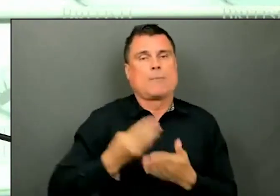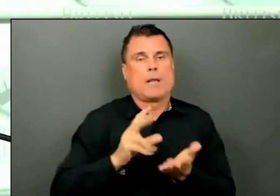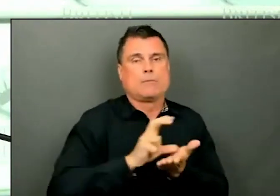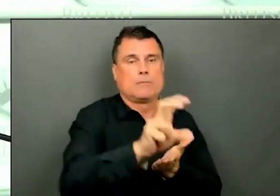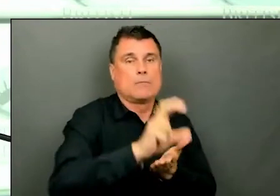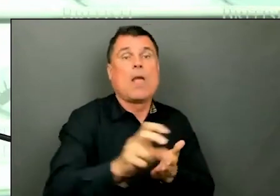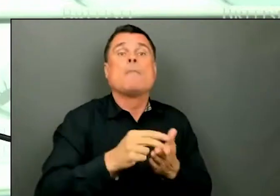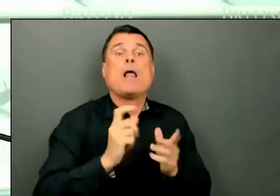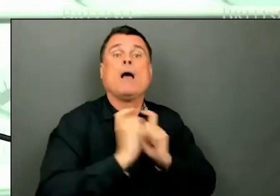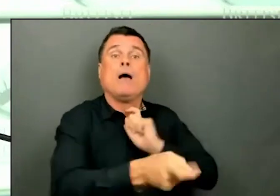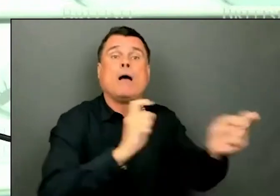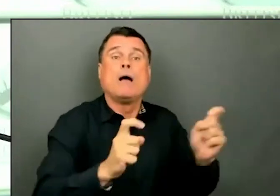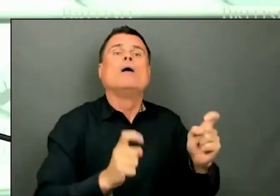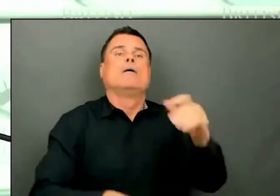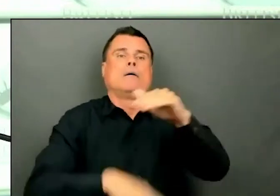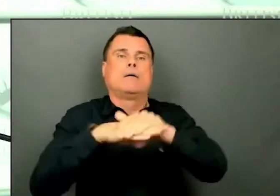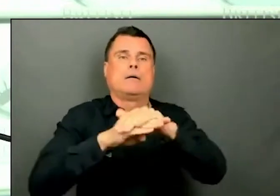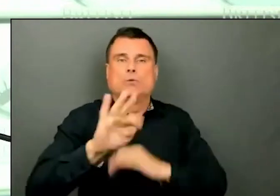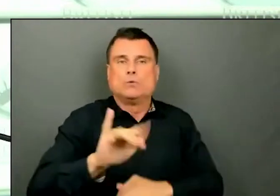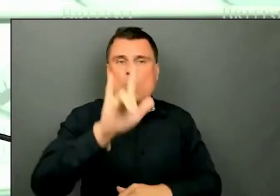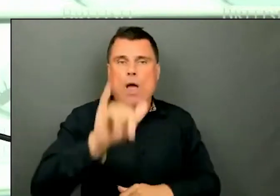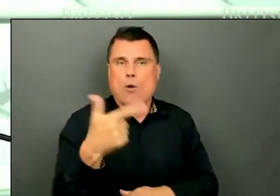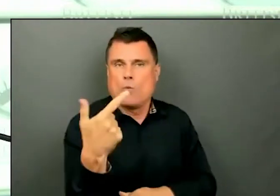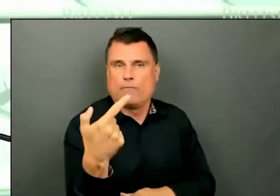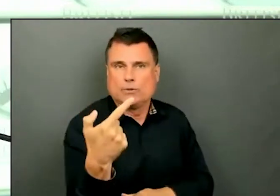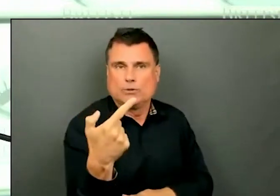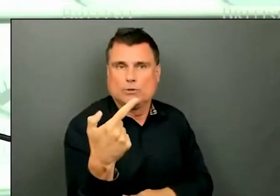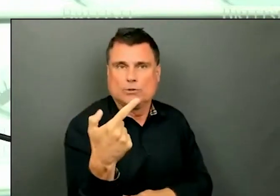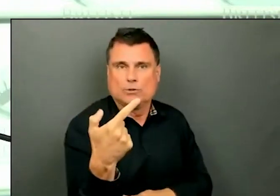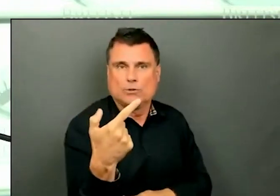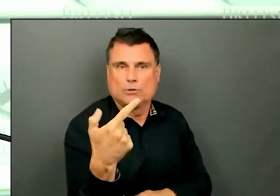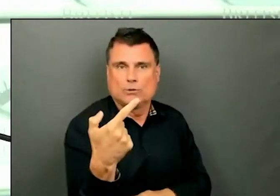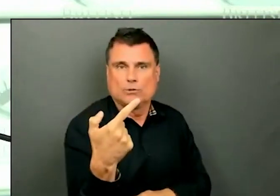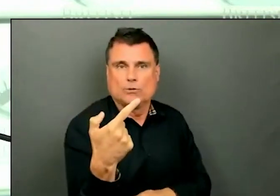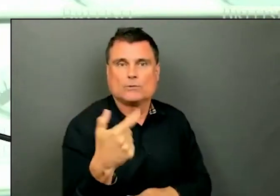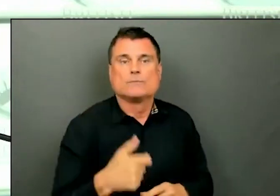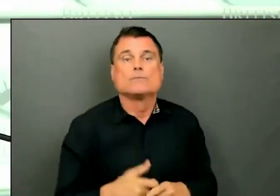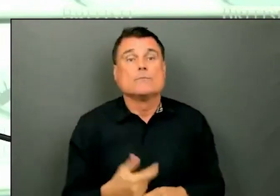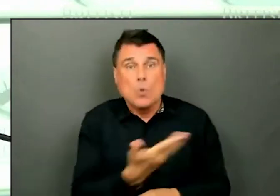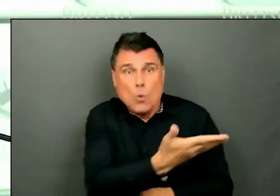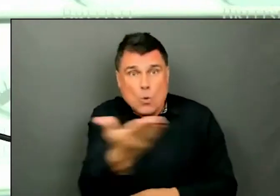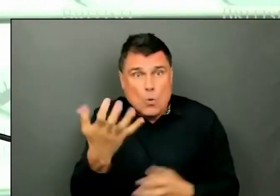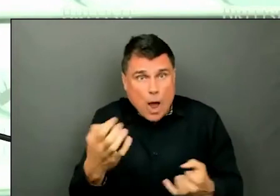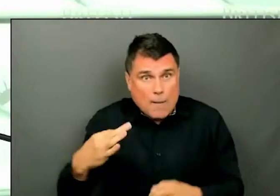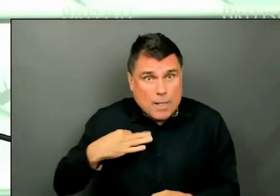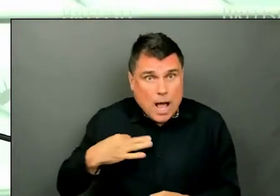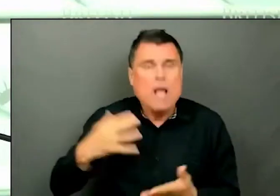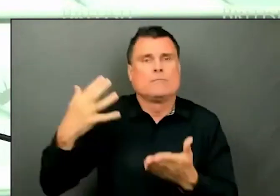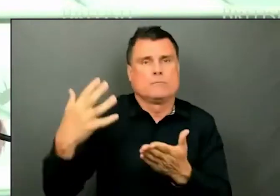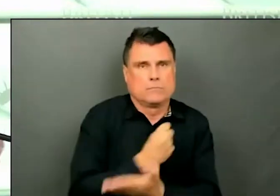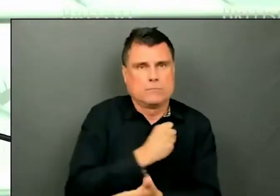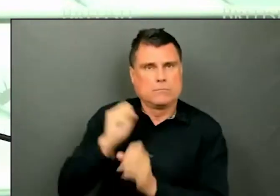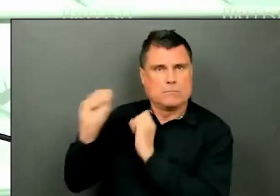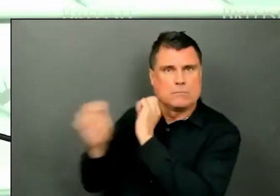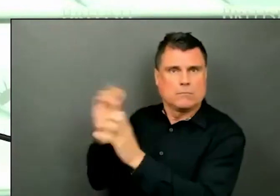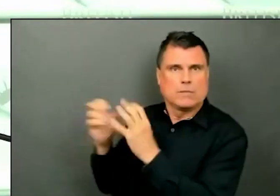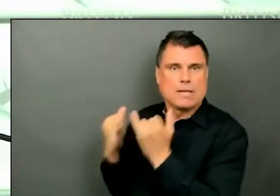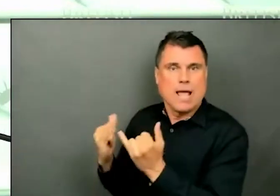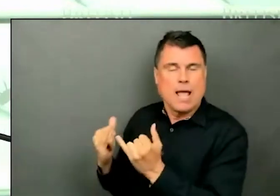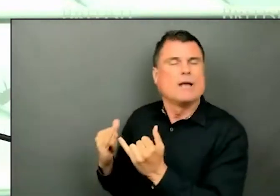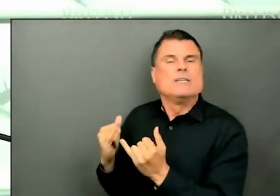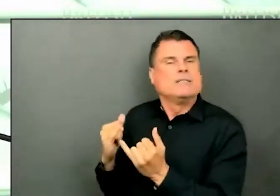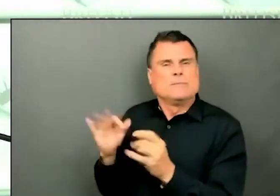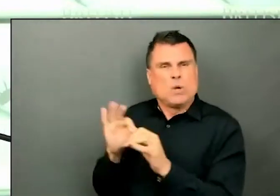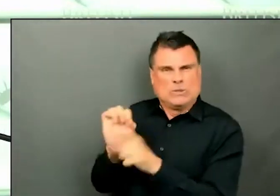these supports to help major anchor attractions and tour bus companies weather the impacts of COVID-19 now, so